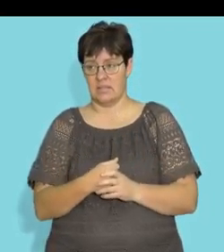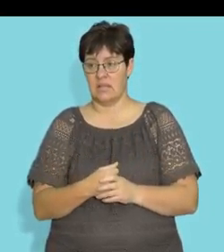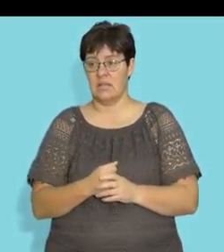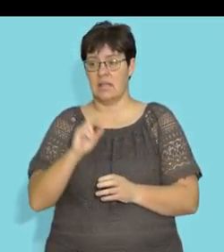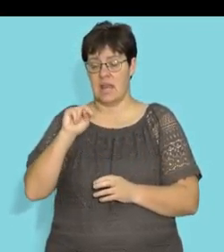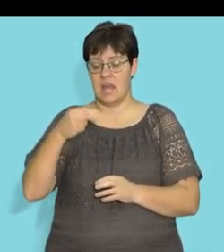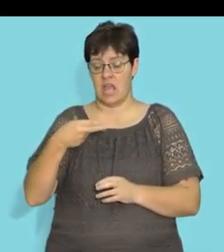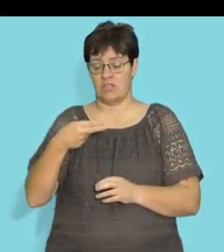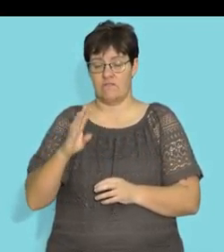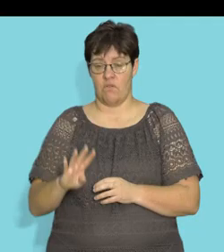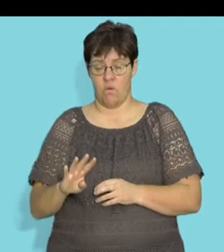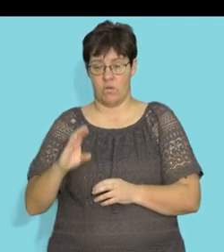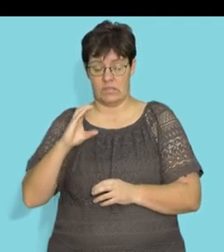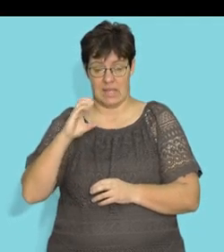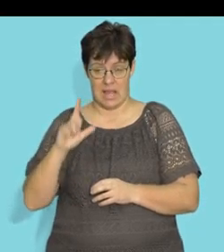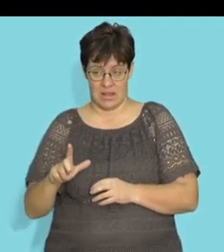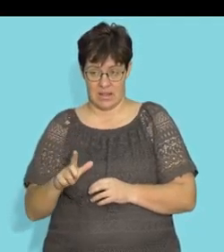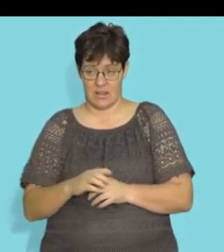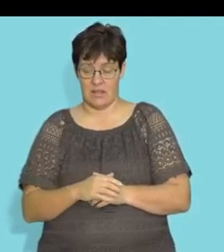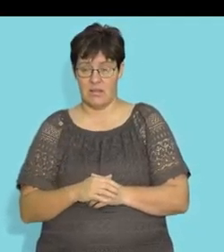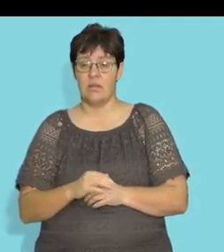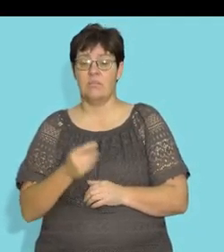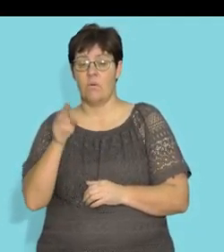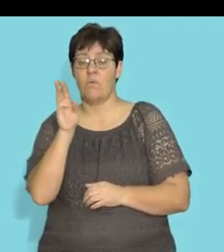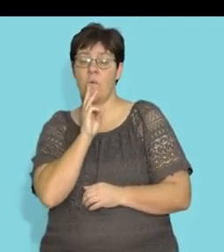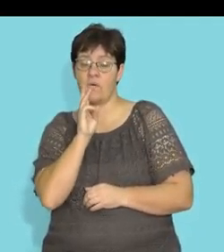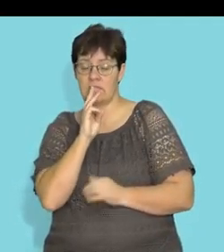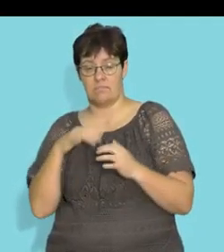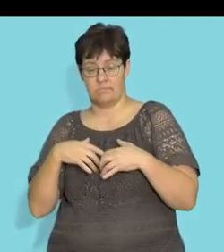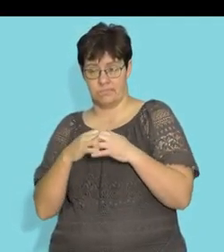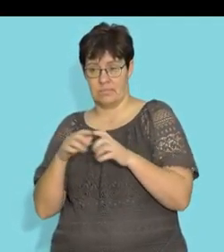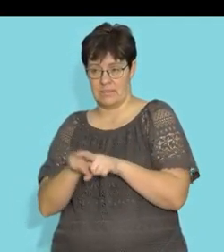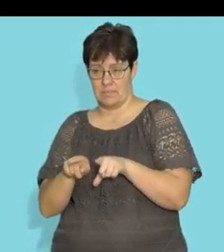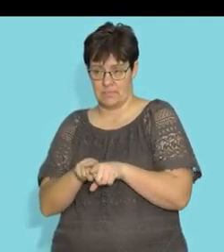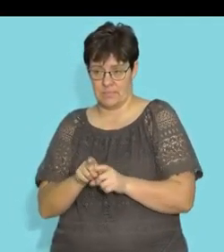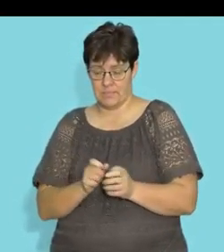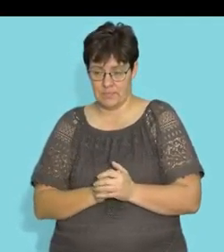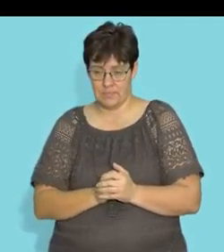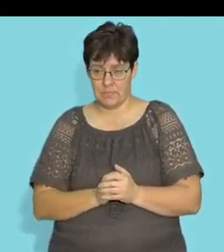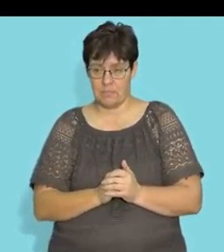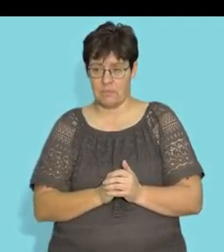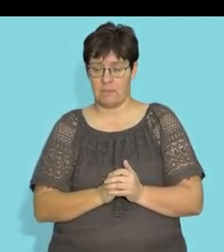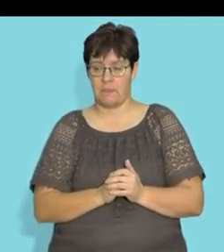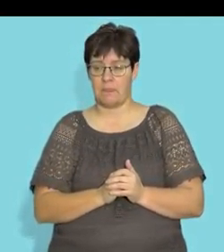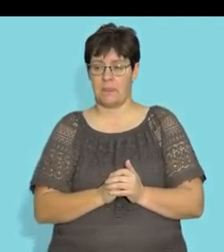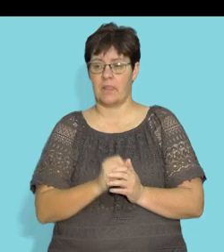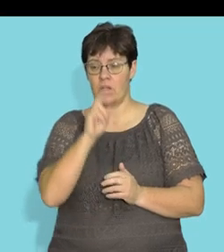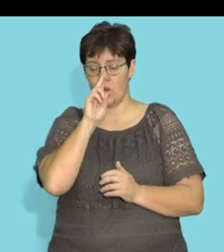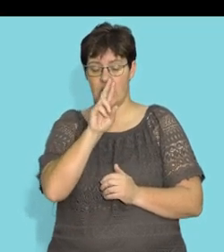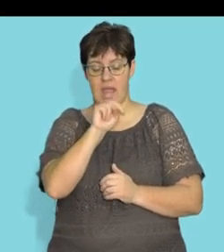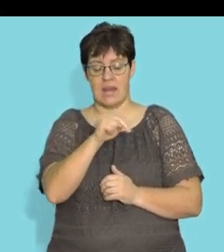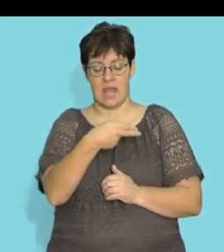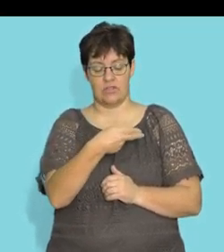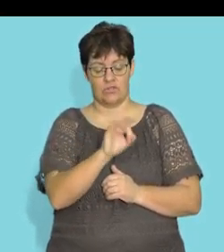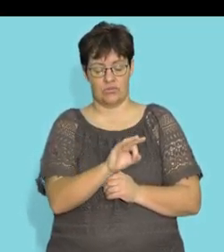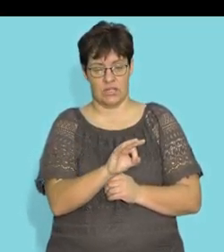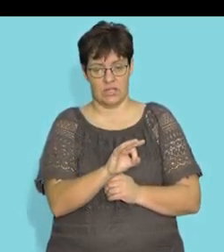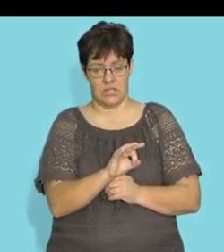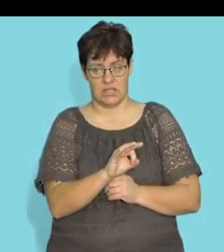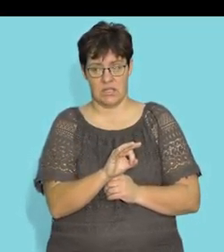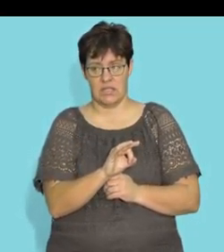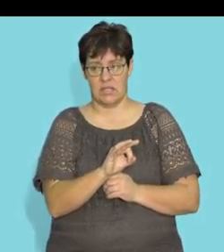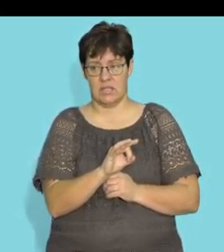acid-base reaction. So the hydrochloric acid transferred a proton to the base, and what will form here is the